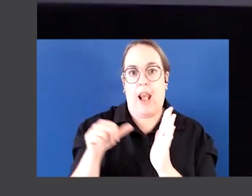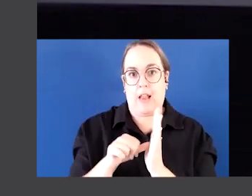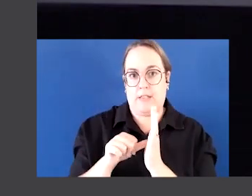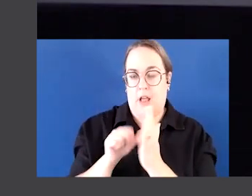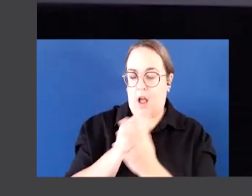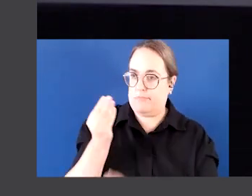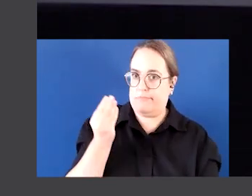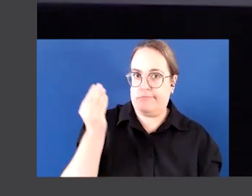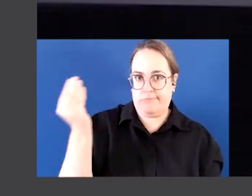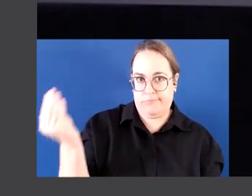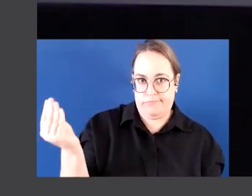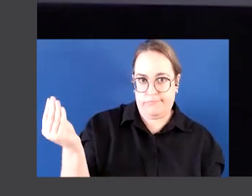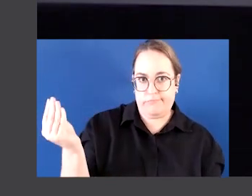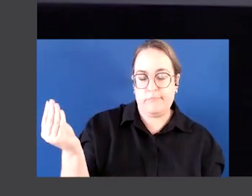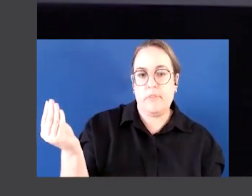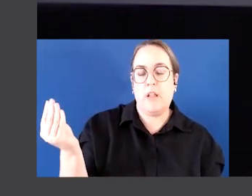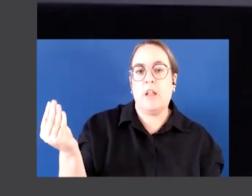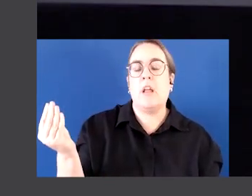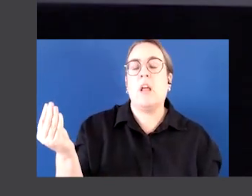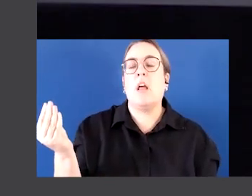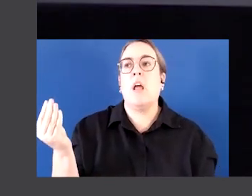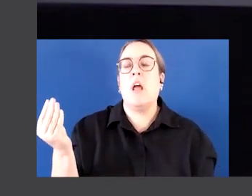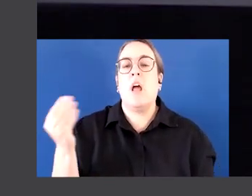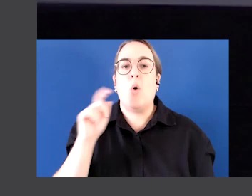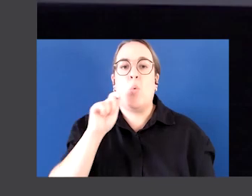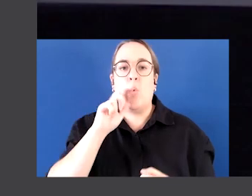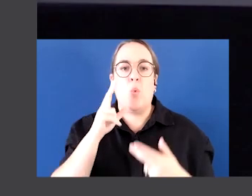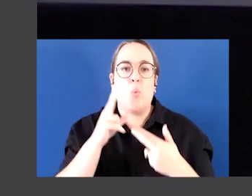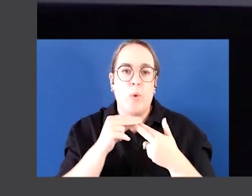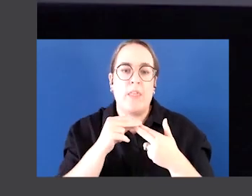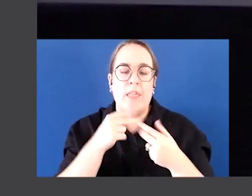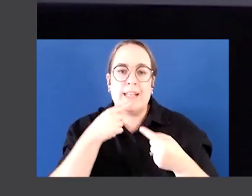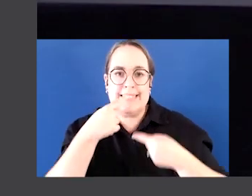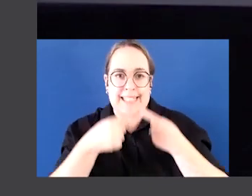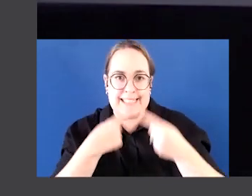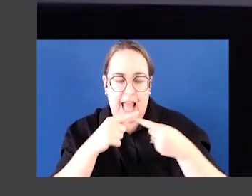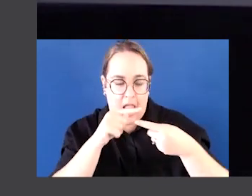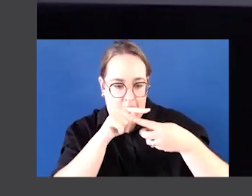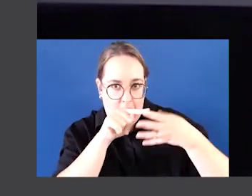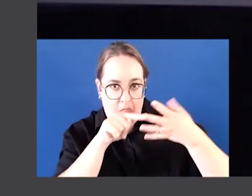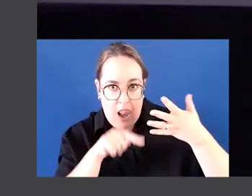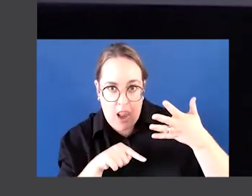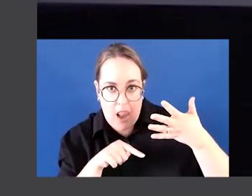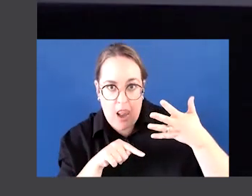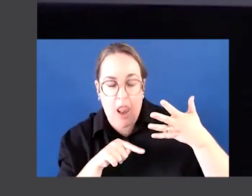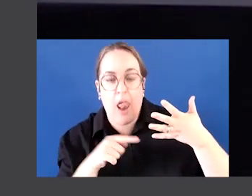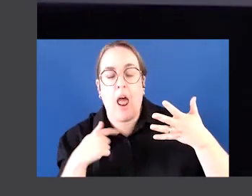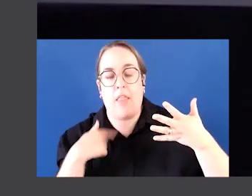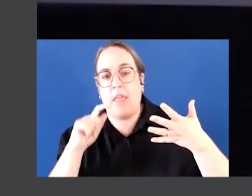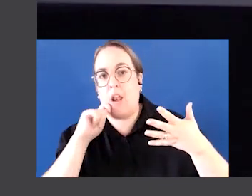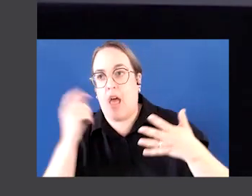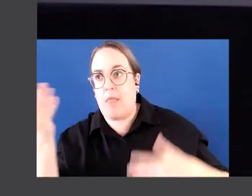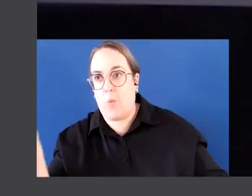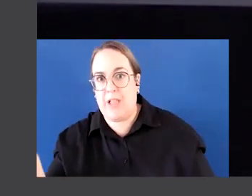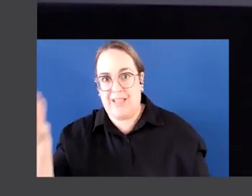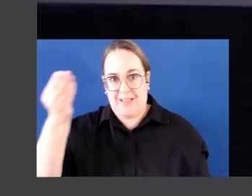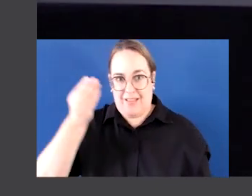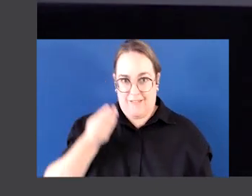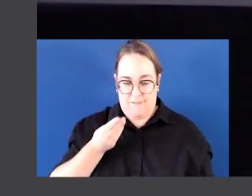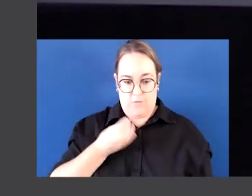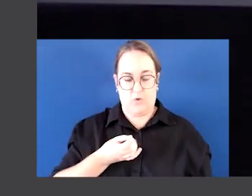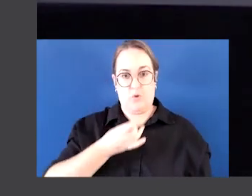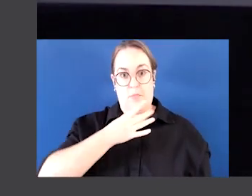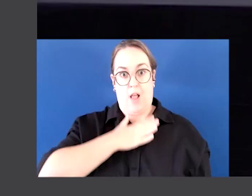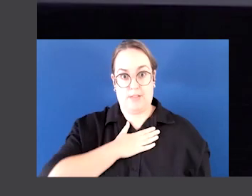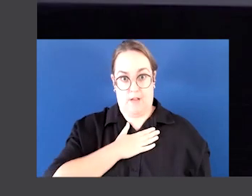send a letter to the particular Stopline details. They take down all the relevant details and then they pass it on